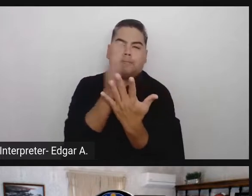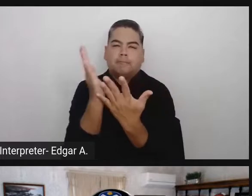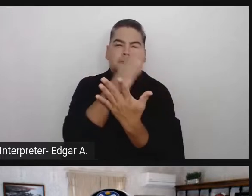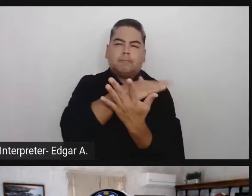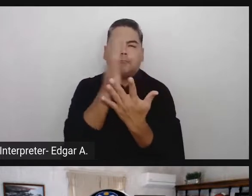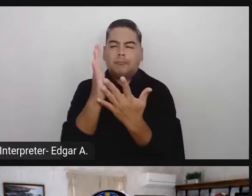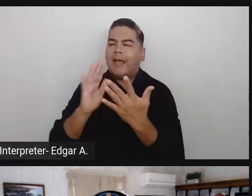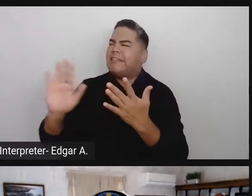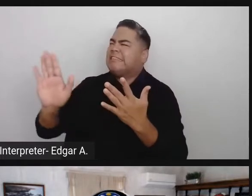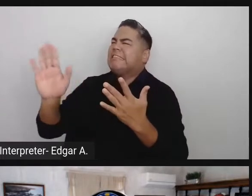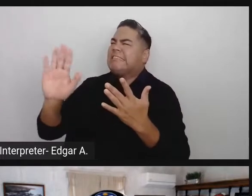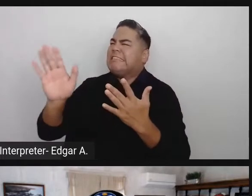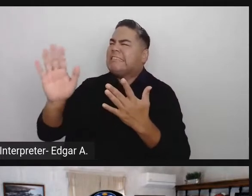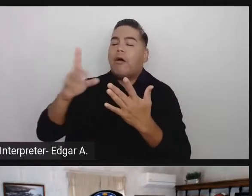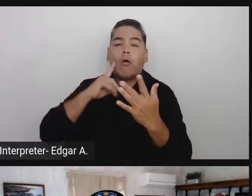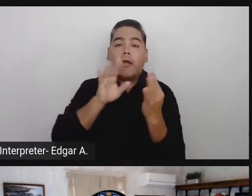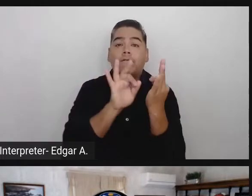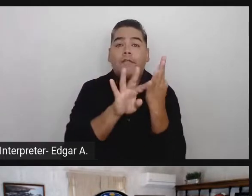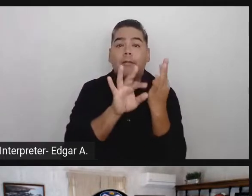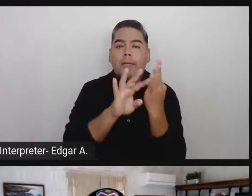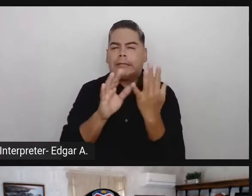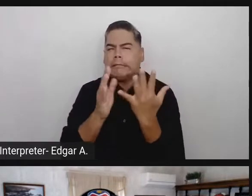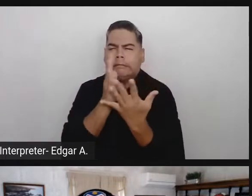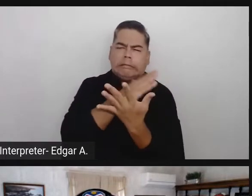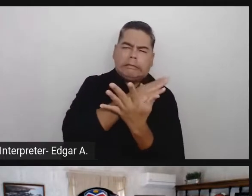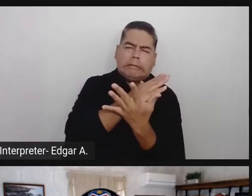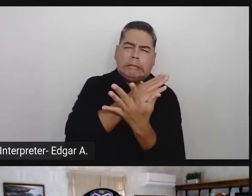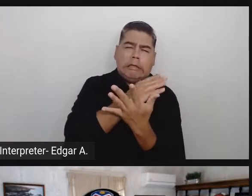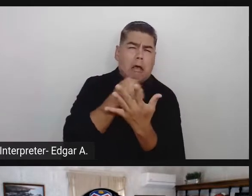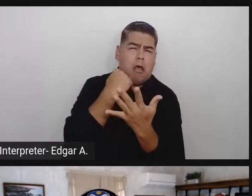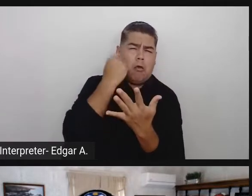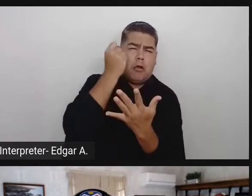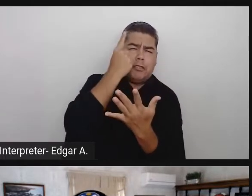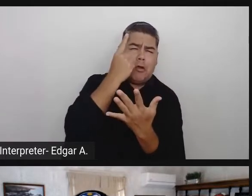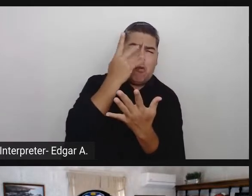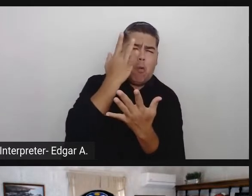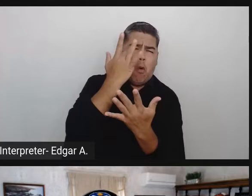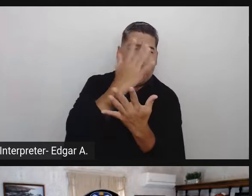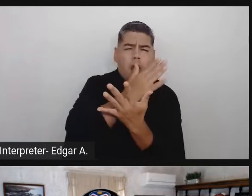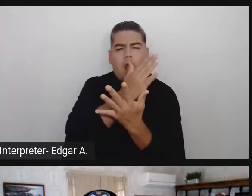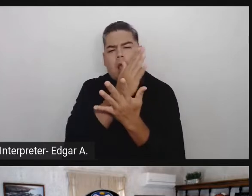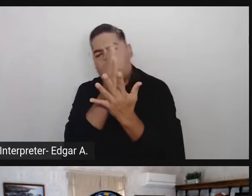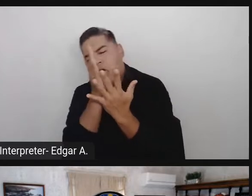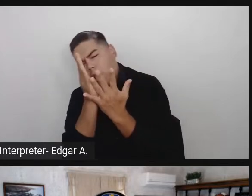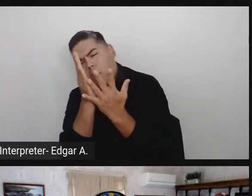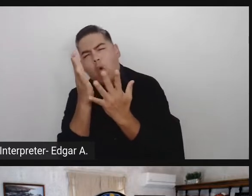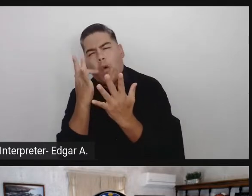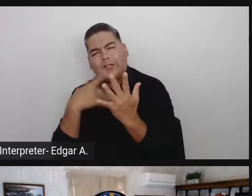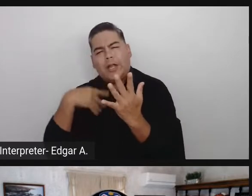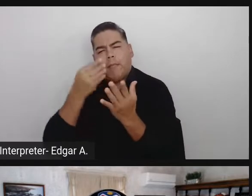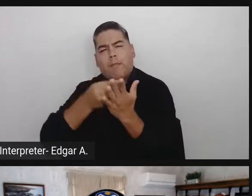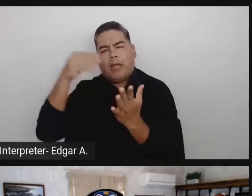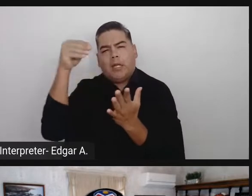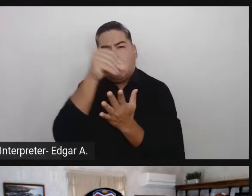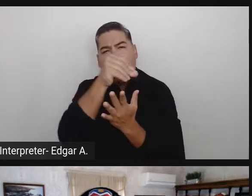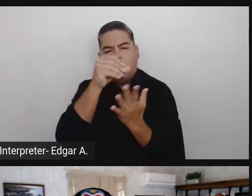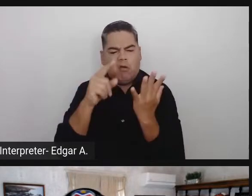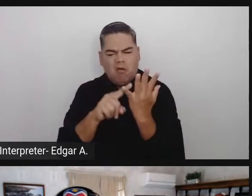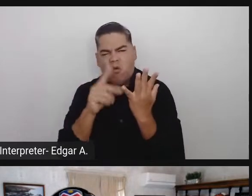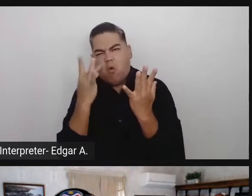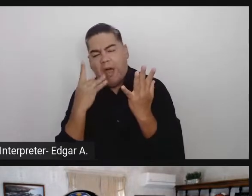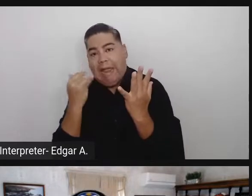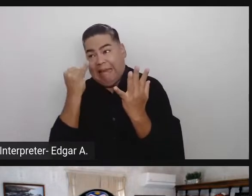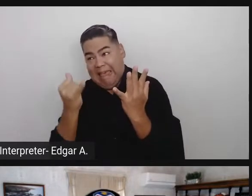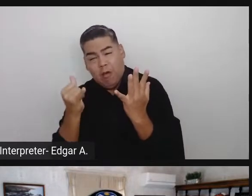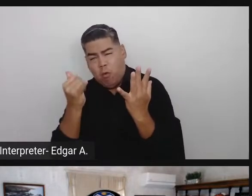or feedback along the lines of, I don't really understand why we should do this or why we should spend money on this or why I need to do this now versus